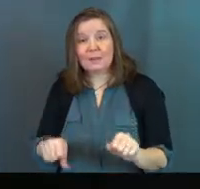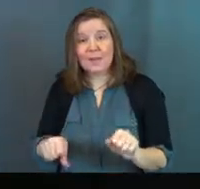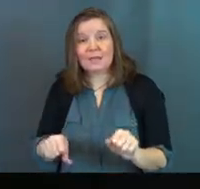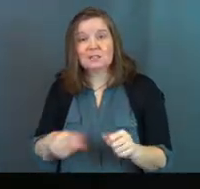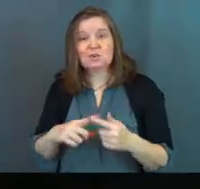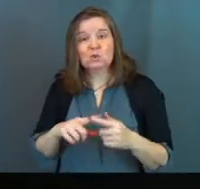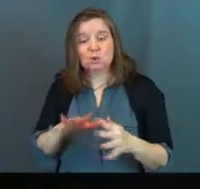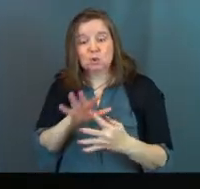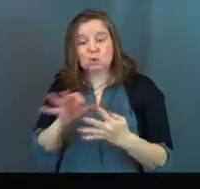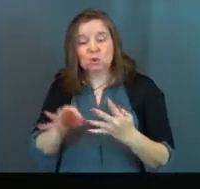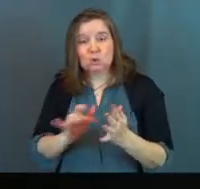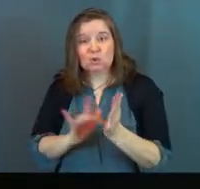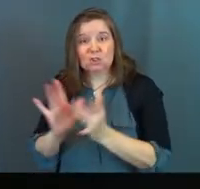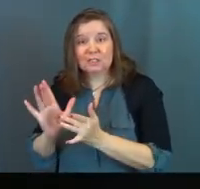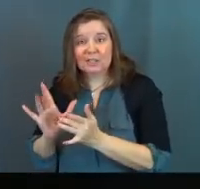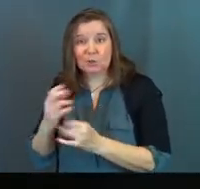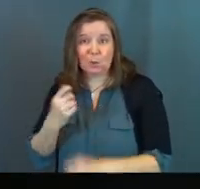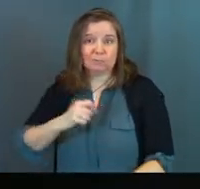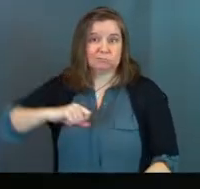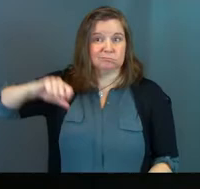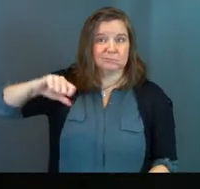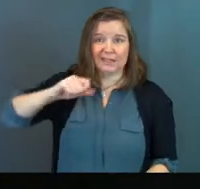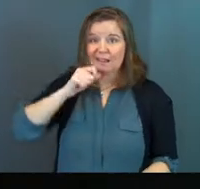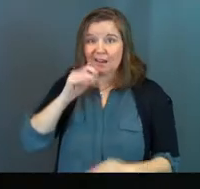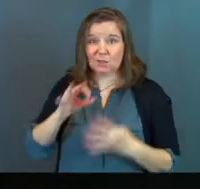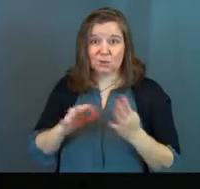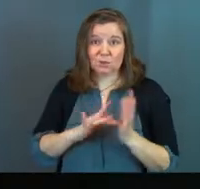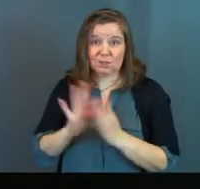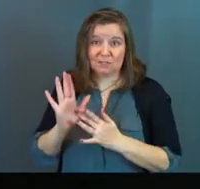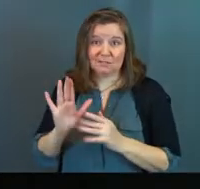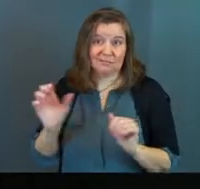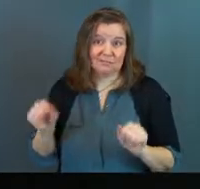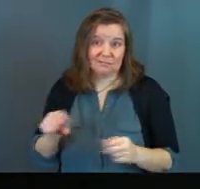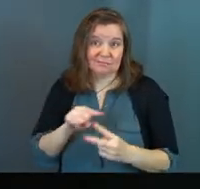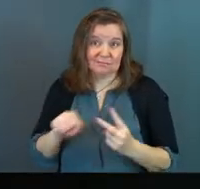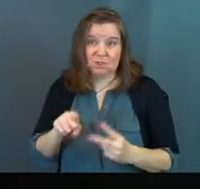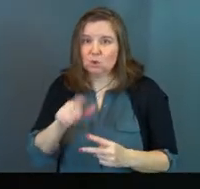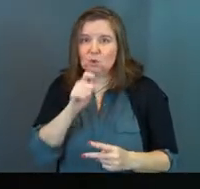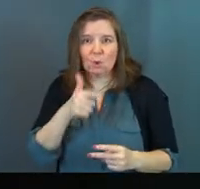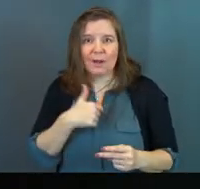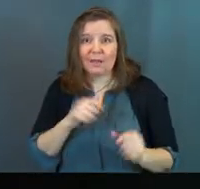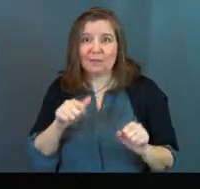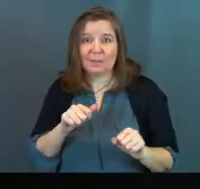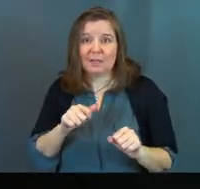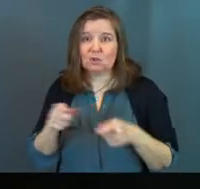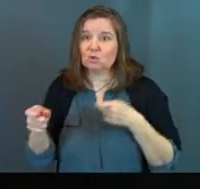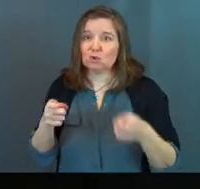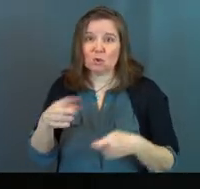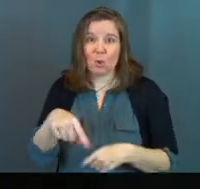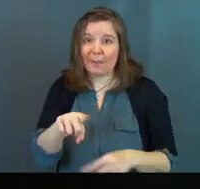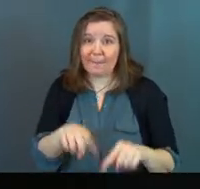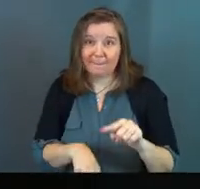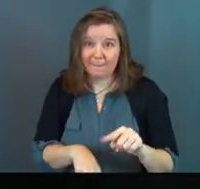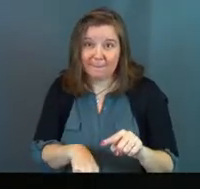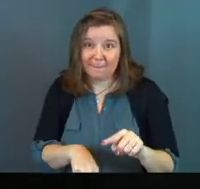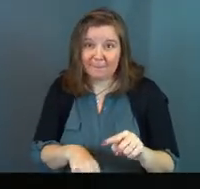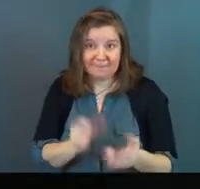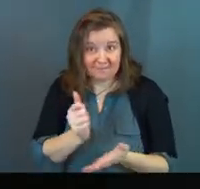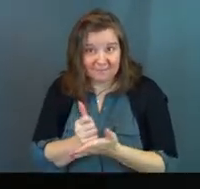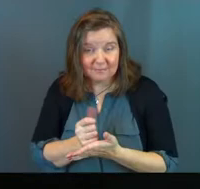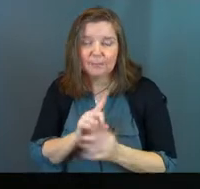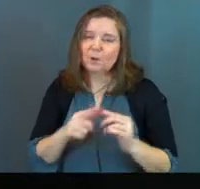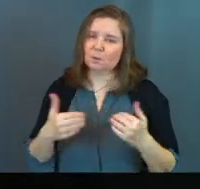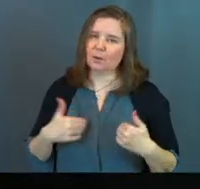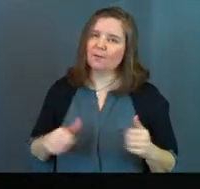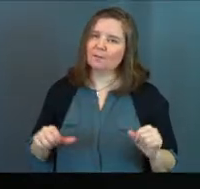capacity to choose Jesus Christ or not choose Jesus Christ. You do not have the ability to control them, amen?